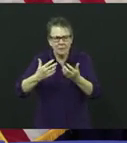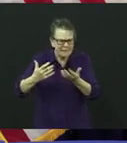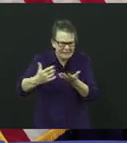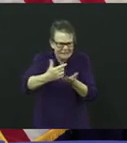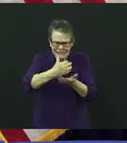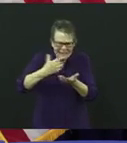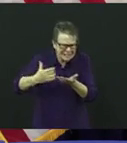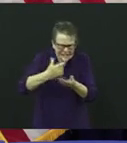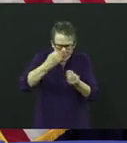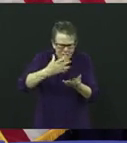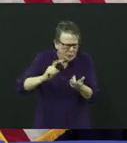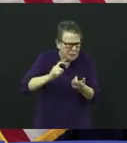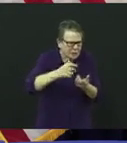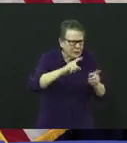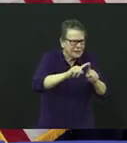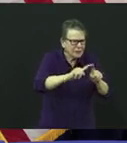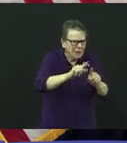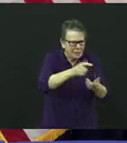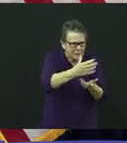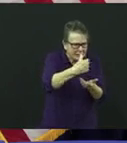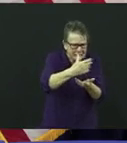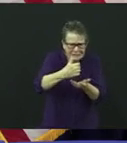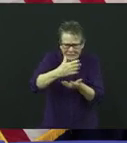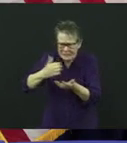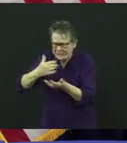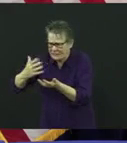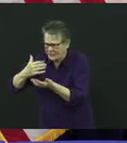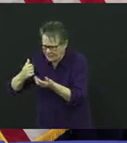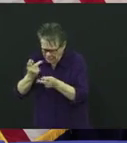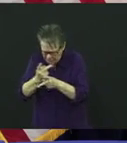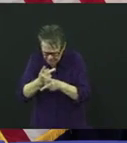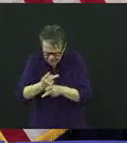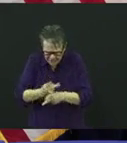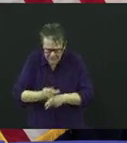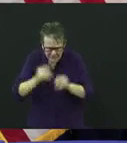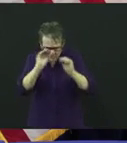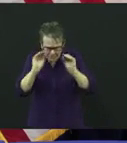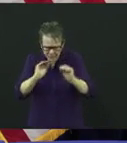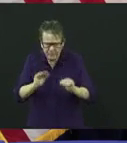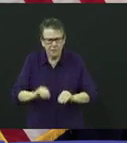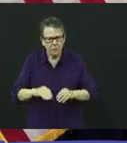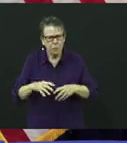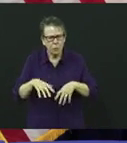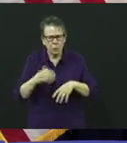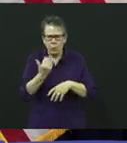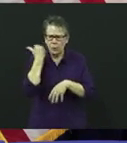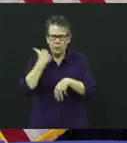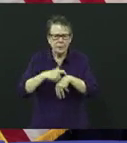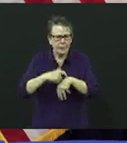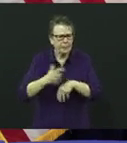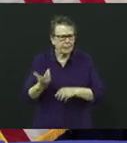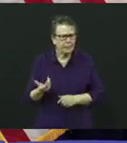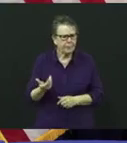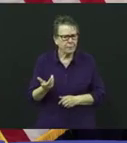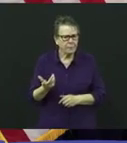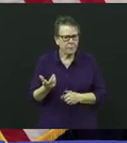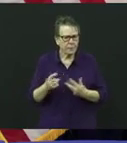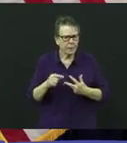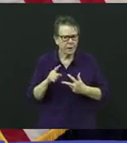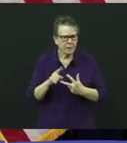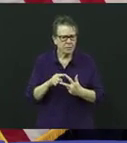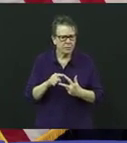is yes, but assuming the federal number is as big as it looks like it's going to be. Yeah, I don't have the numbers in front of me, and again, this